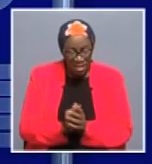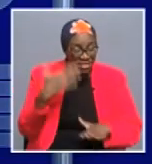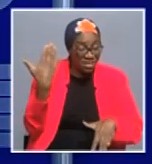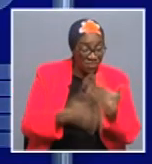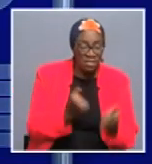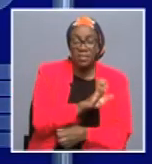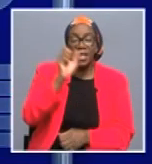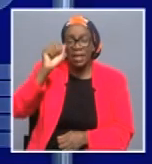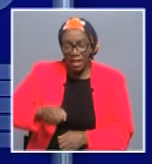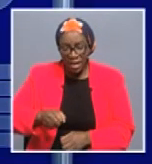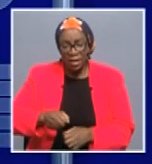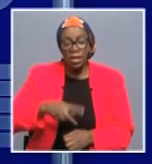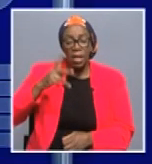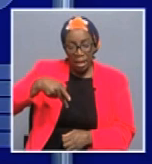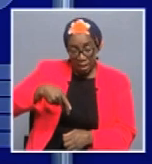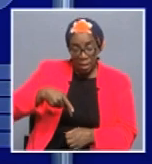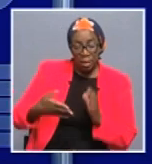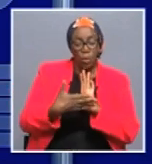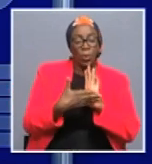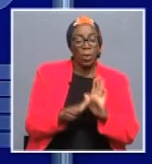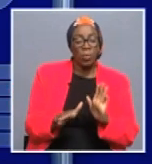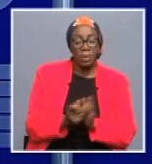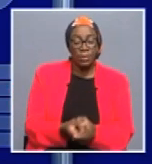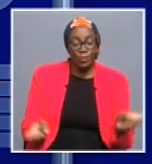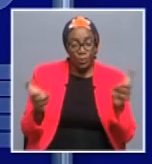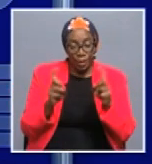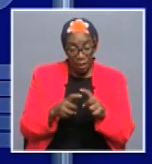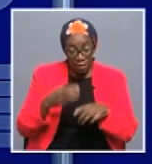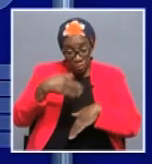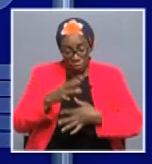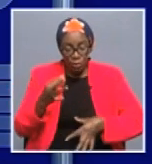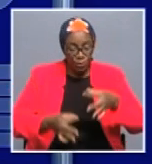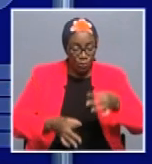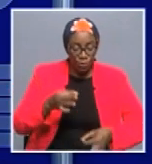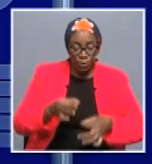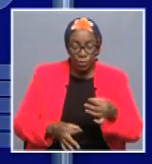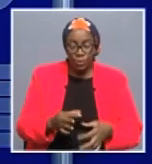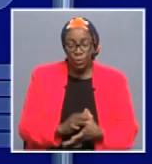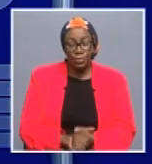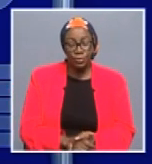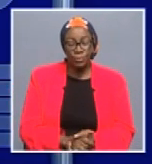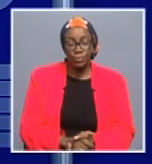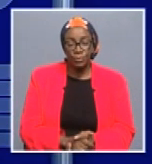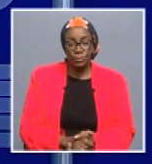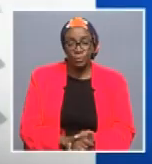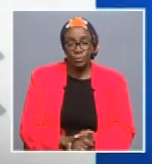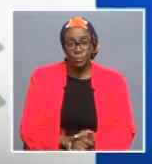always now come back, and they can always come back to reinstate the case again. So she's not been acquitted.